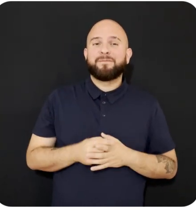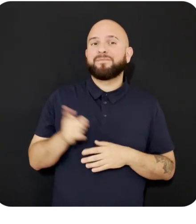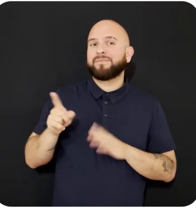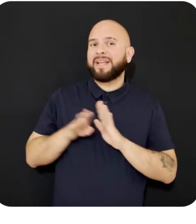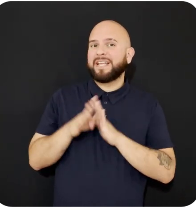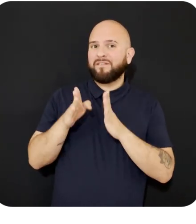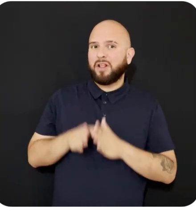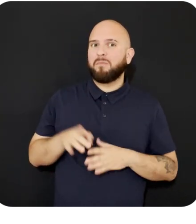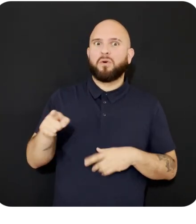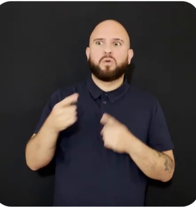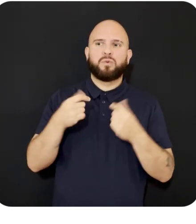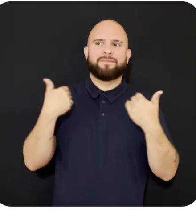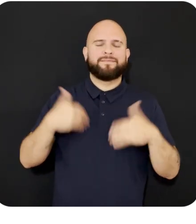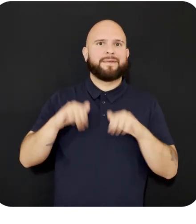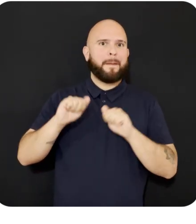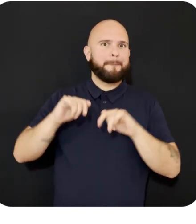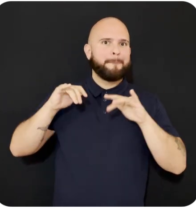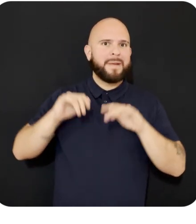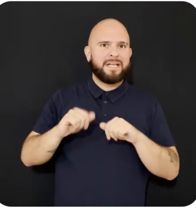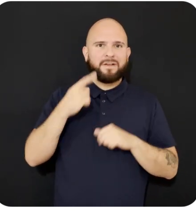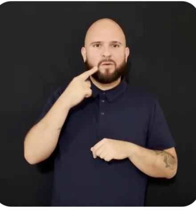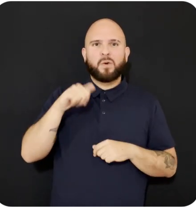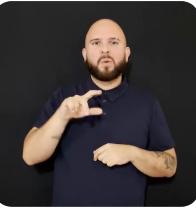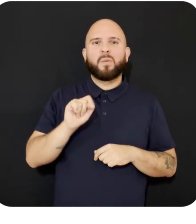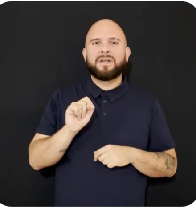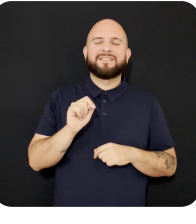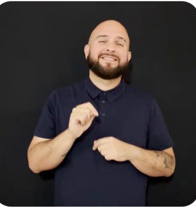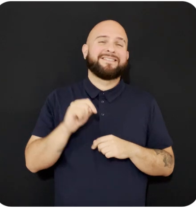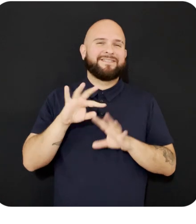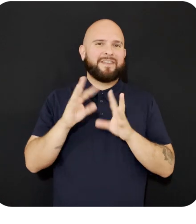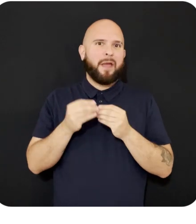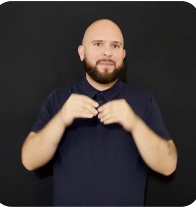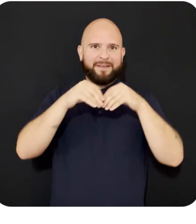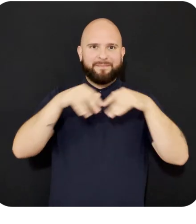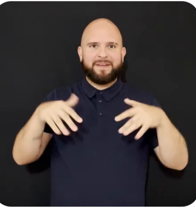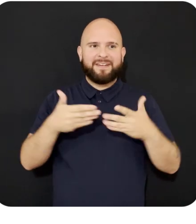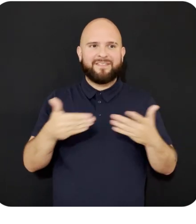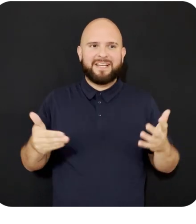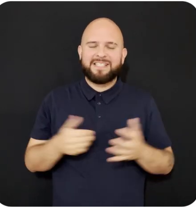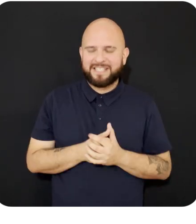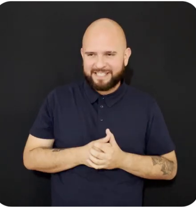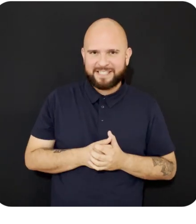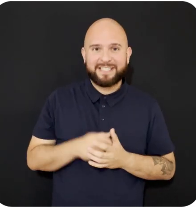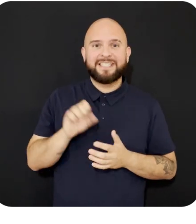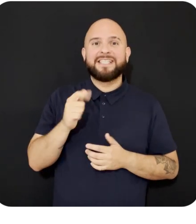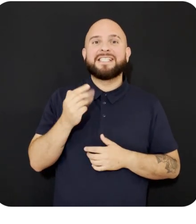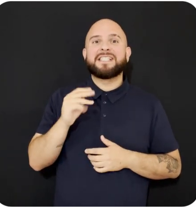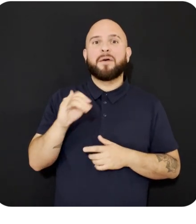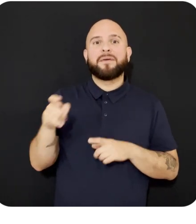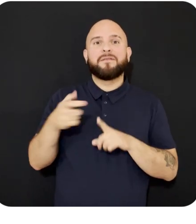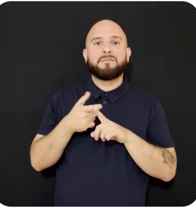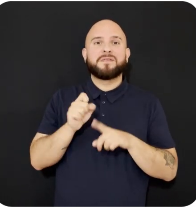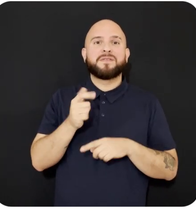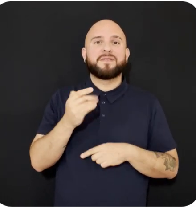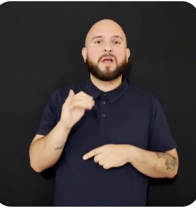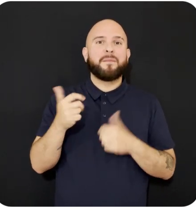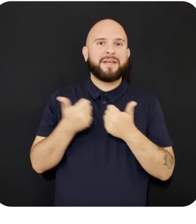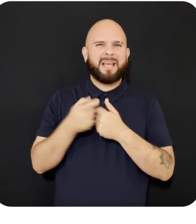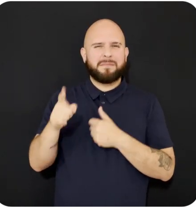from a developer who's doing magical things on the Quest 3 family of devices. Yassine Salmi of Salmi Games is going to